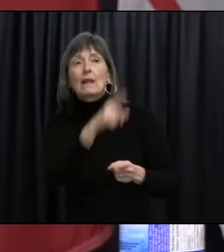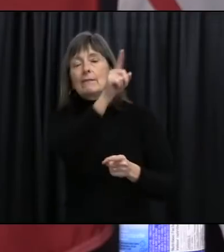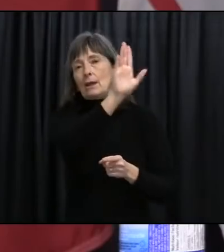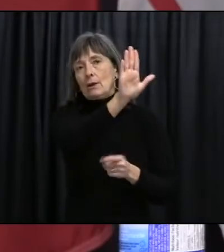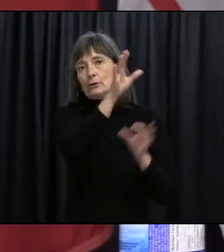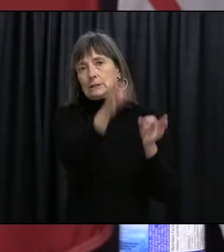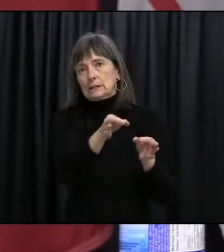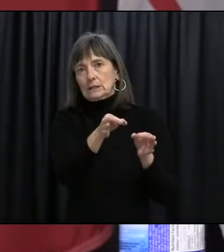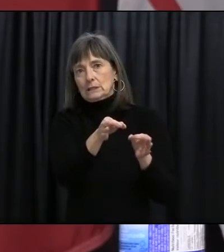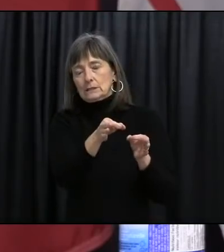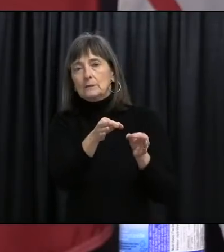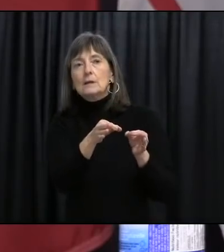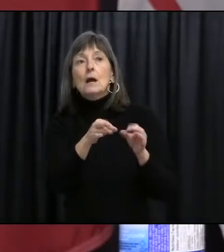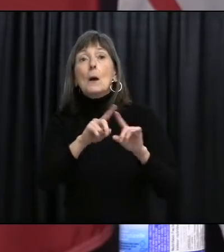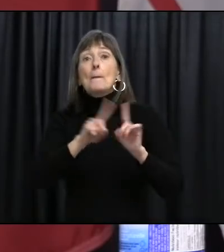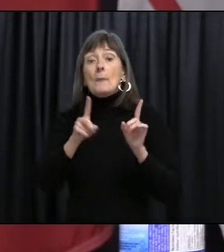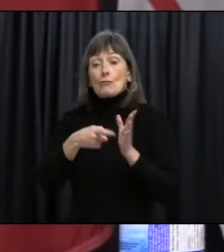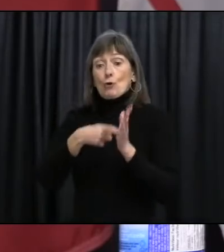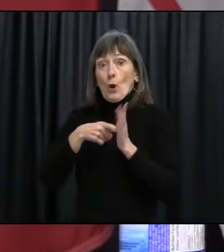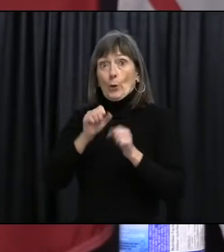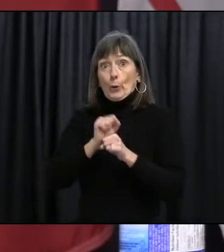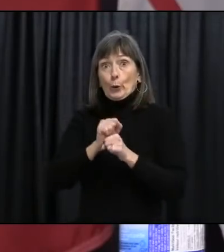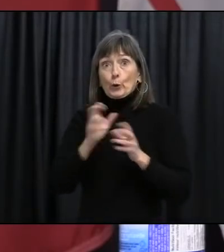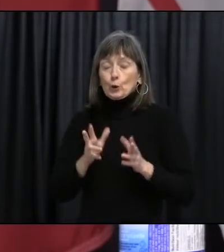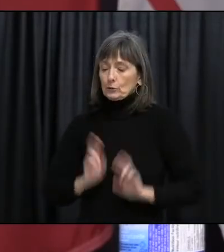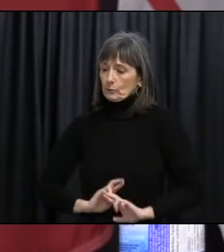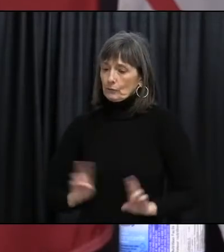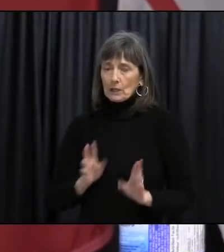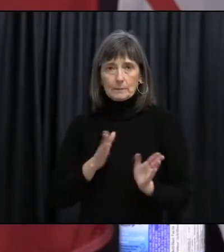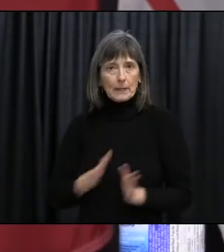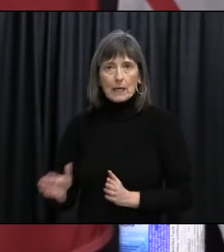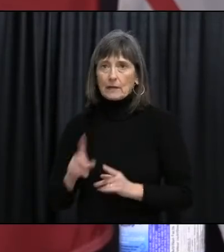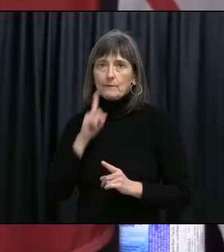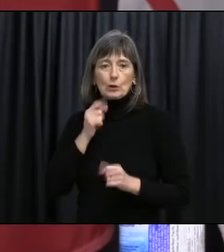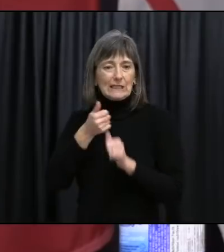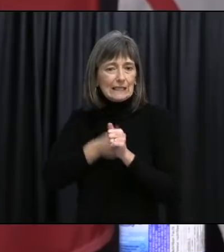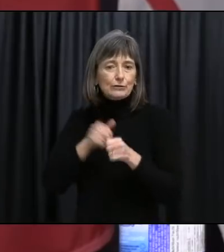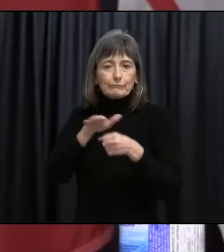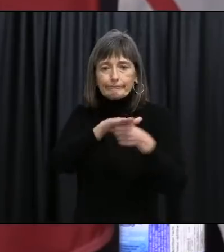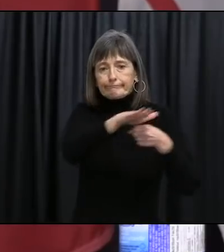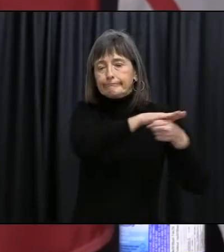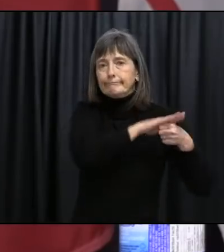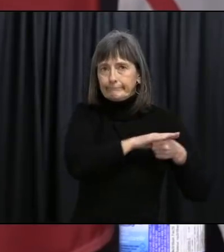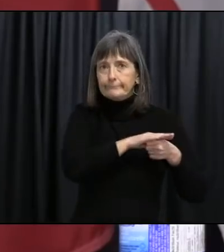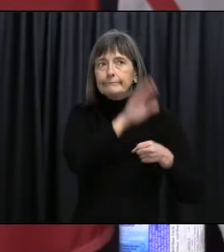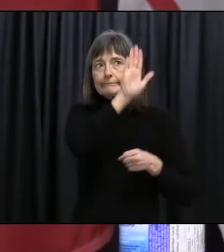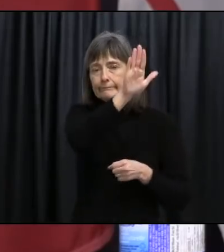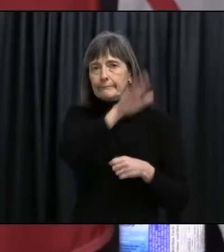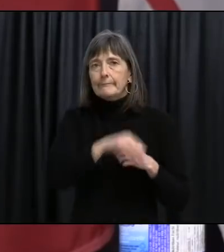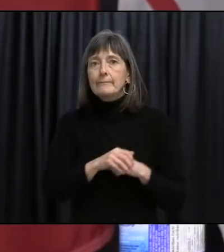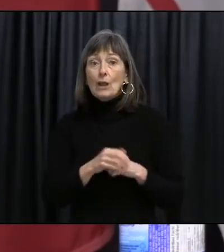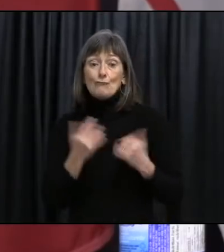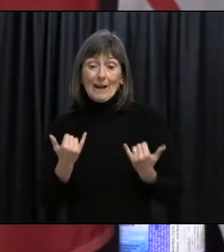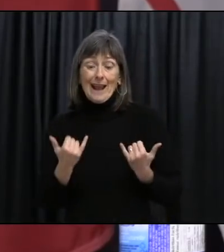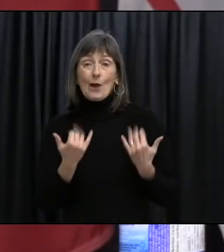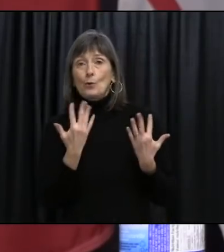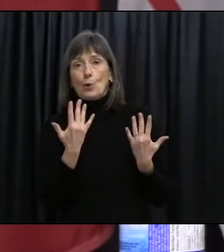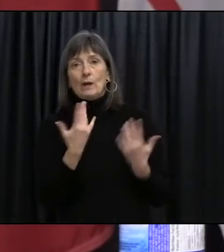those plans are ready for each of the regional health authorities, and we're just simply waiting on